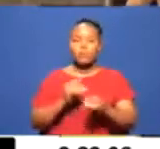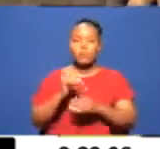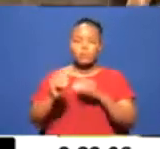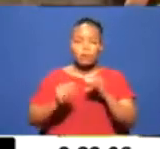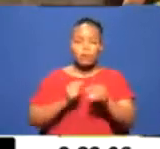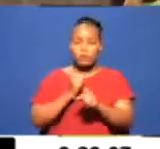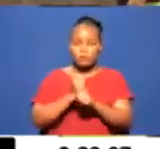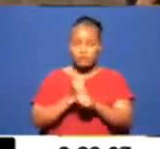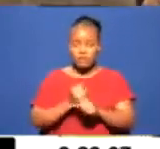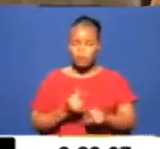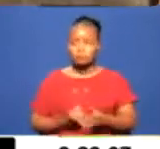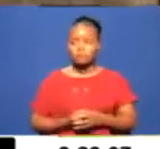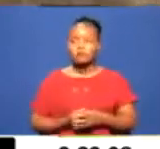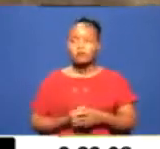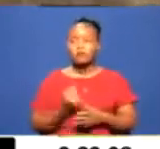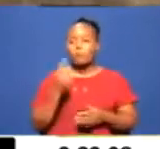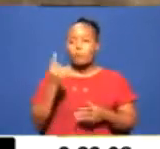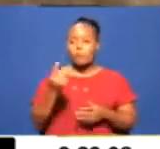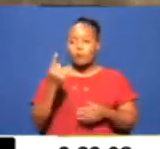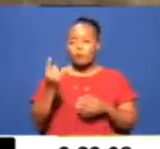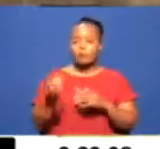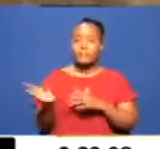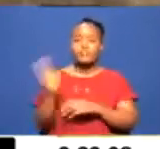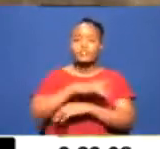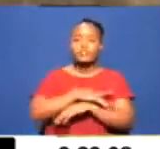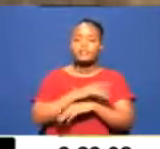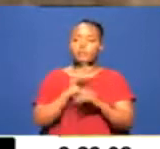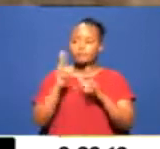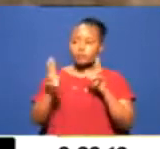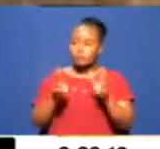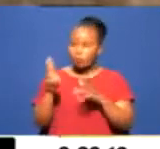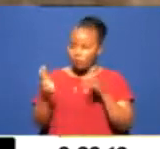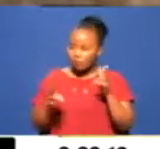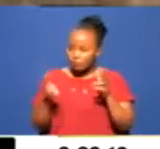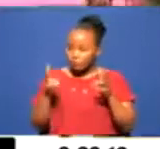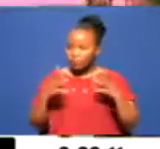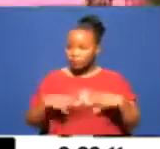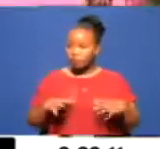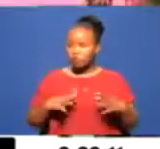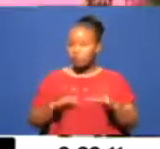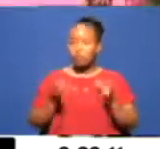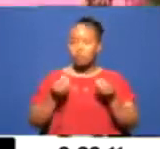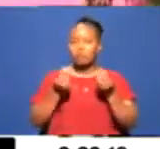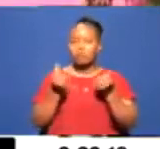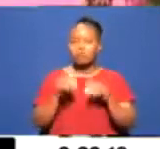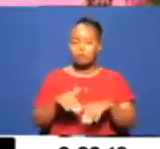On the first day of 2022 and amid a cloud of surging COVID-19 cases,